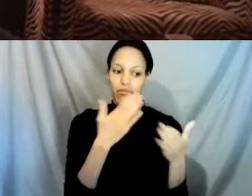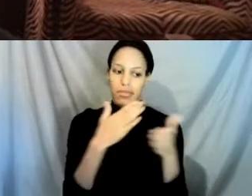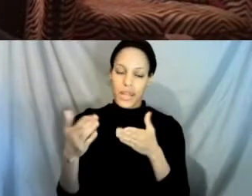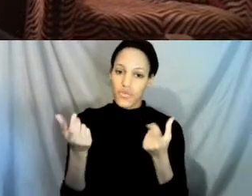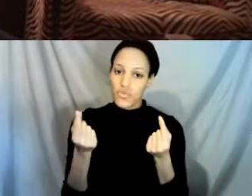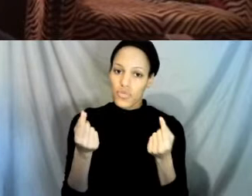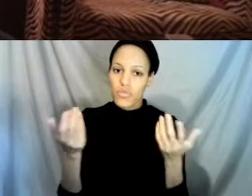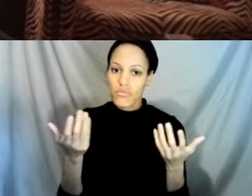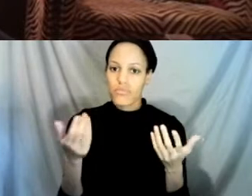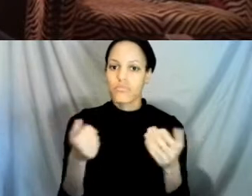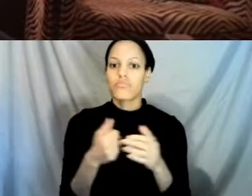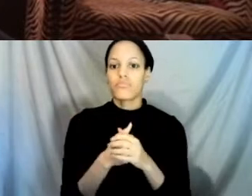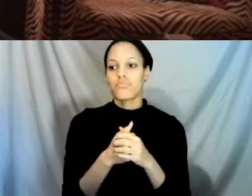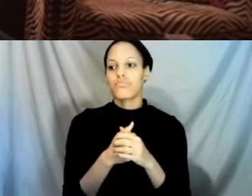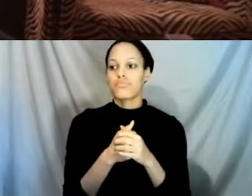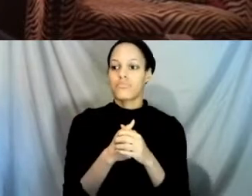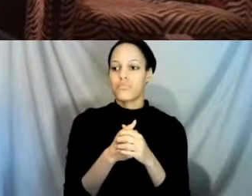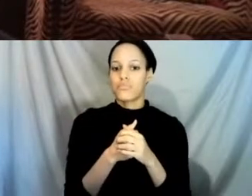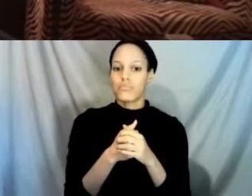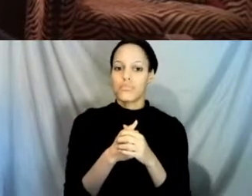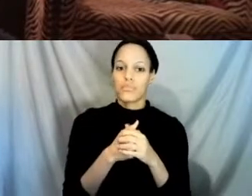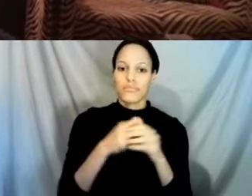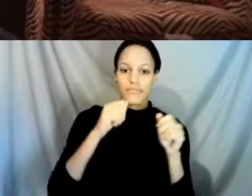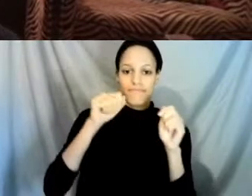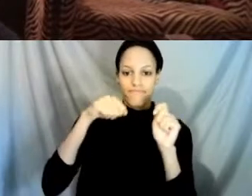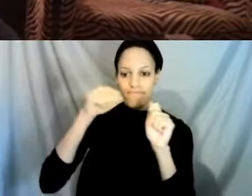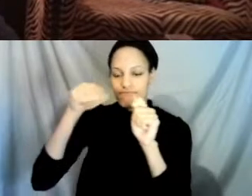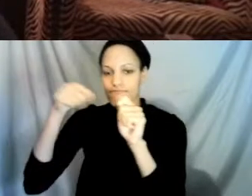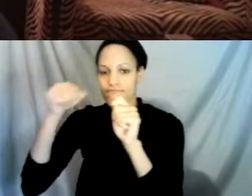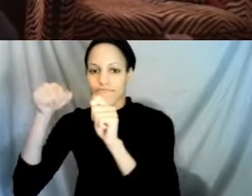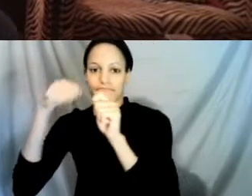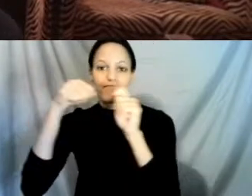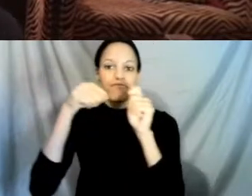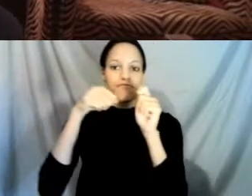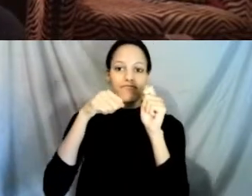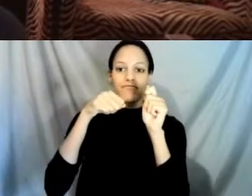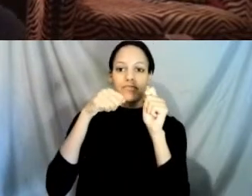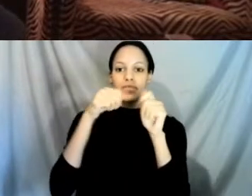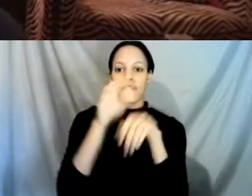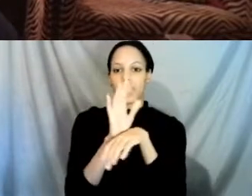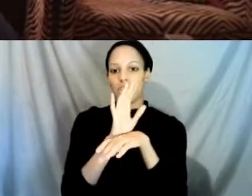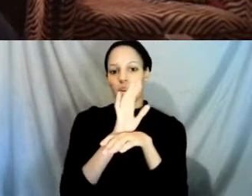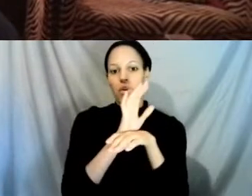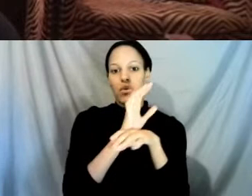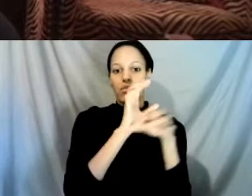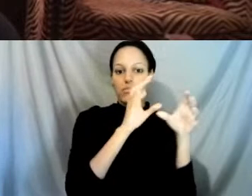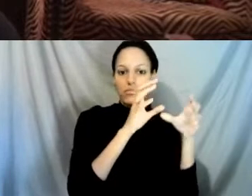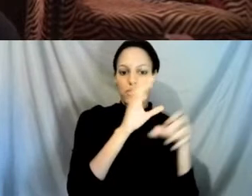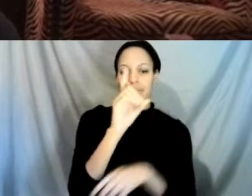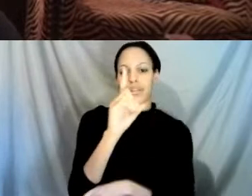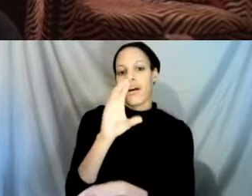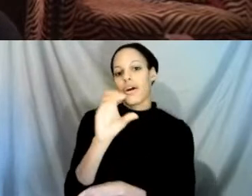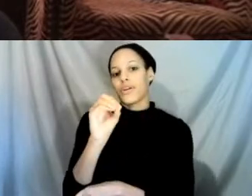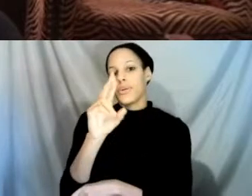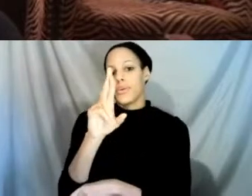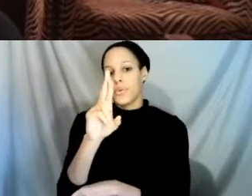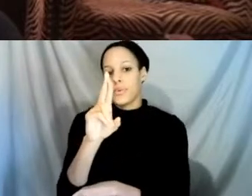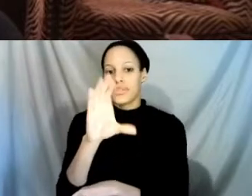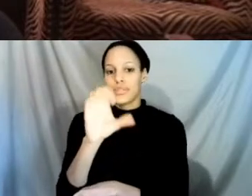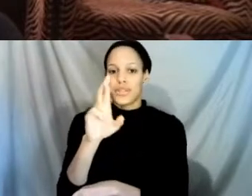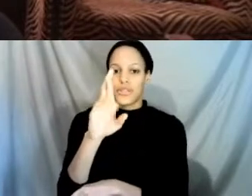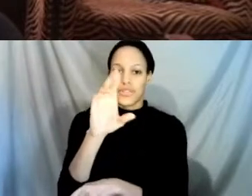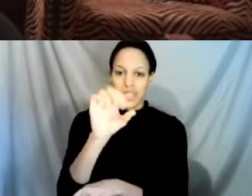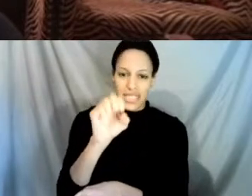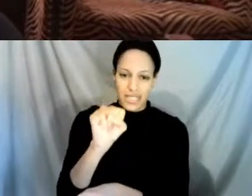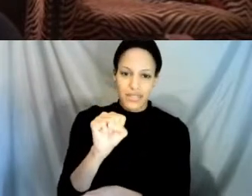a 10-part. And for each episode, I talk about how the steps and the things that added to my building